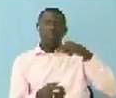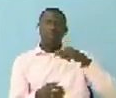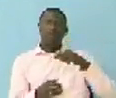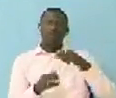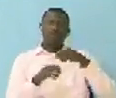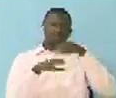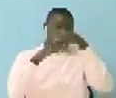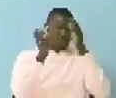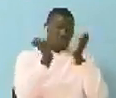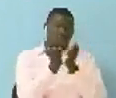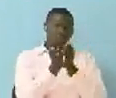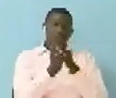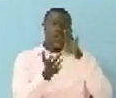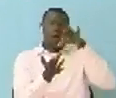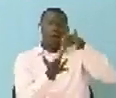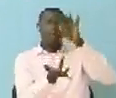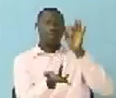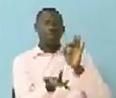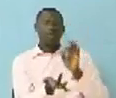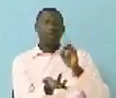President.